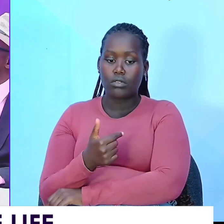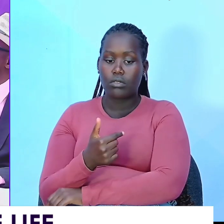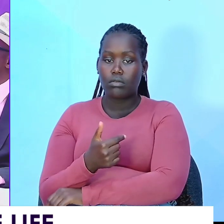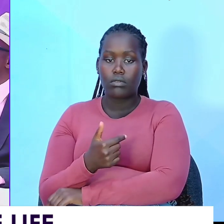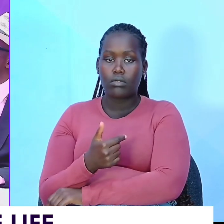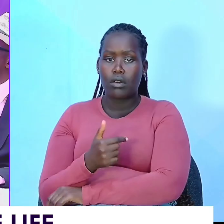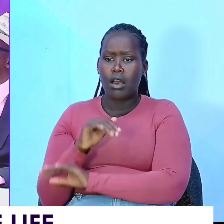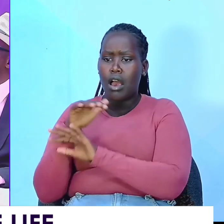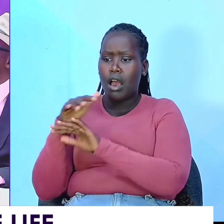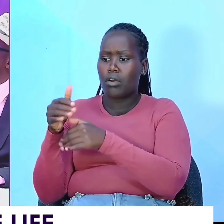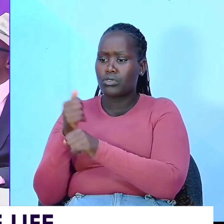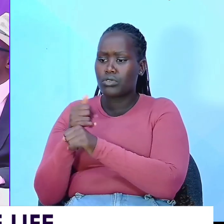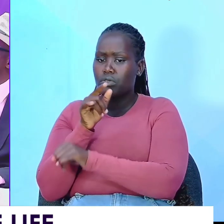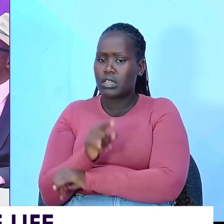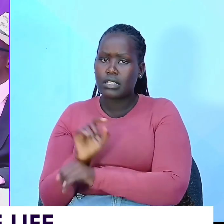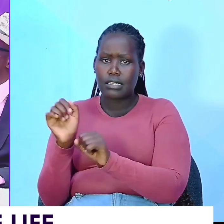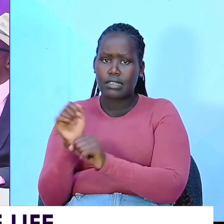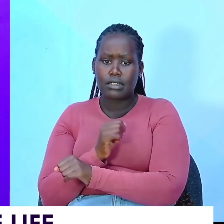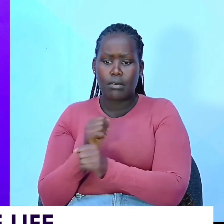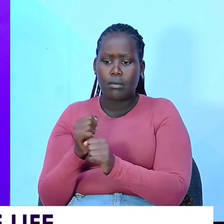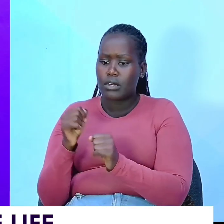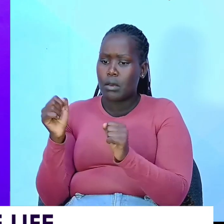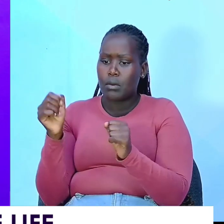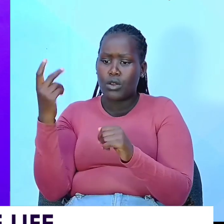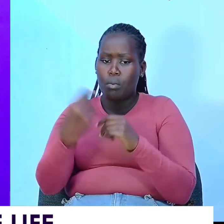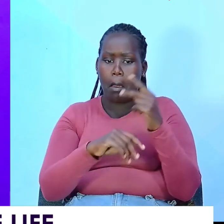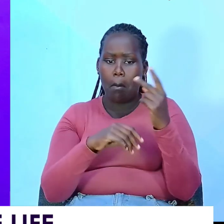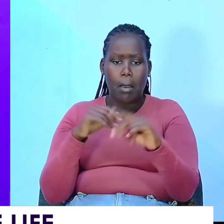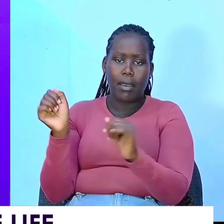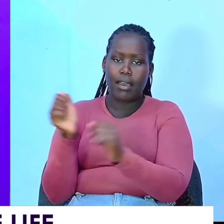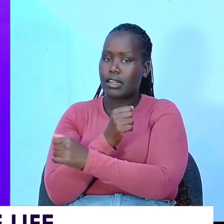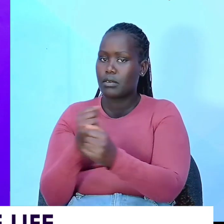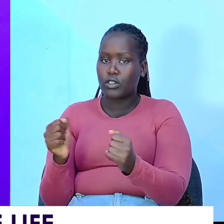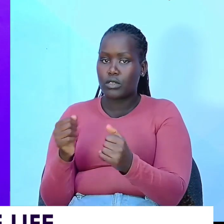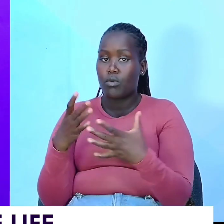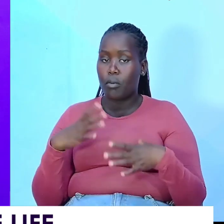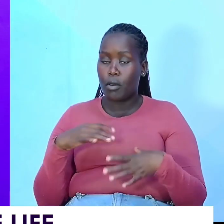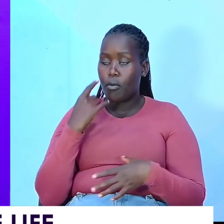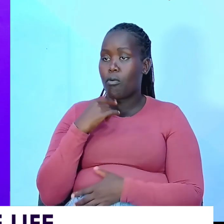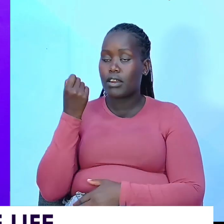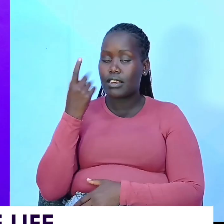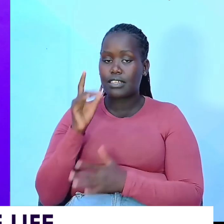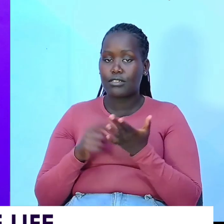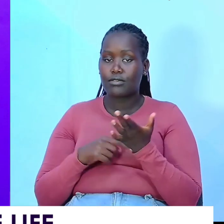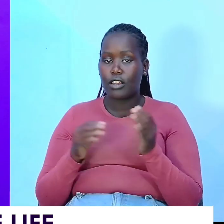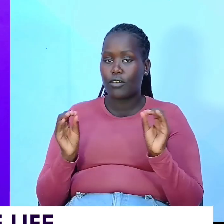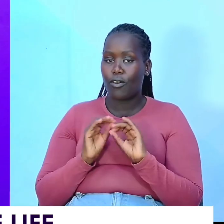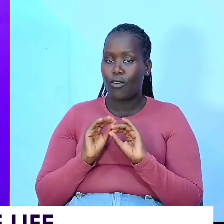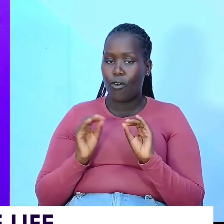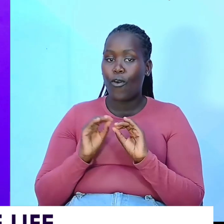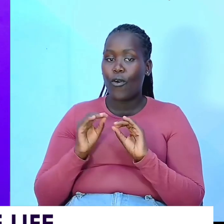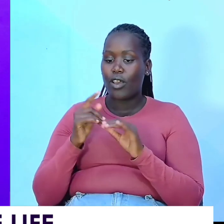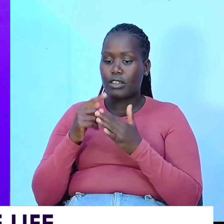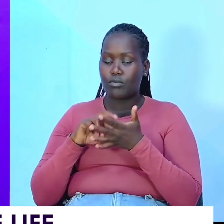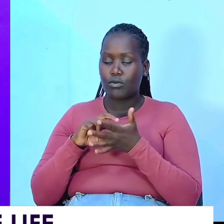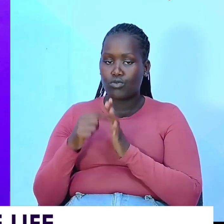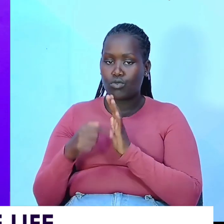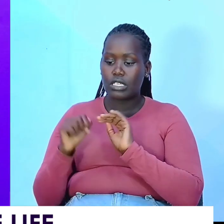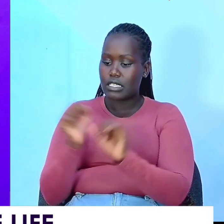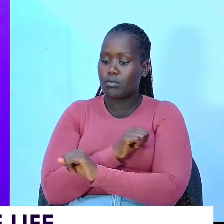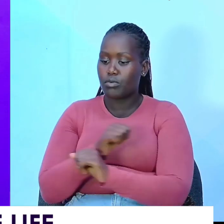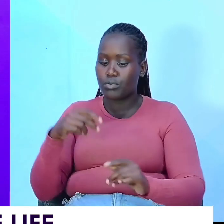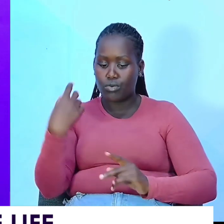this? Huwezi kuwachapa. That for those people who don't understand Swahili, it means you can't beat them up. How do you deal